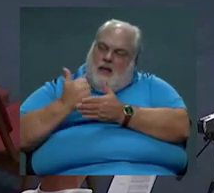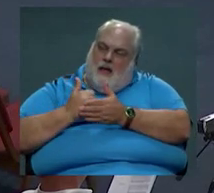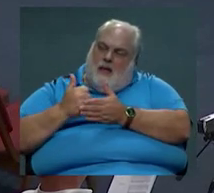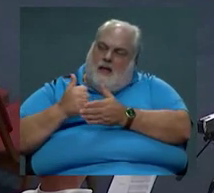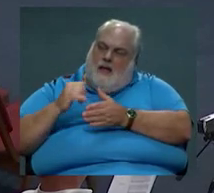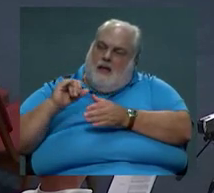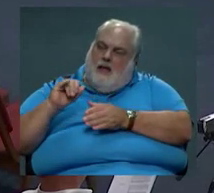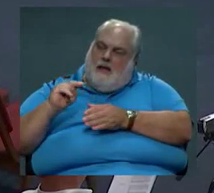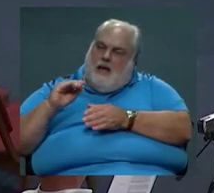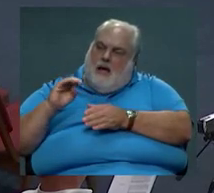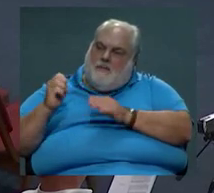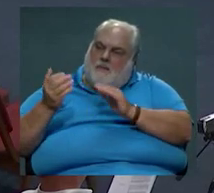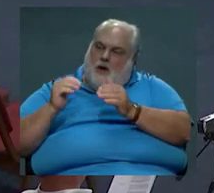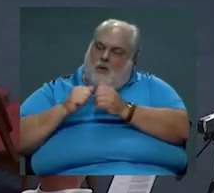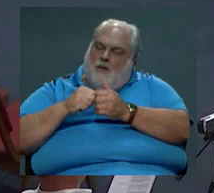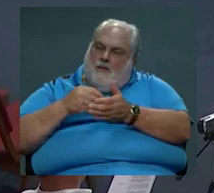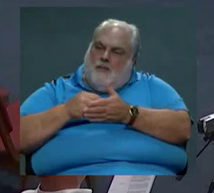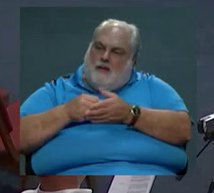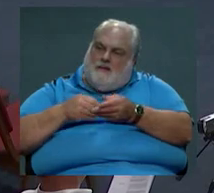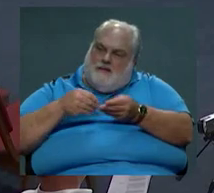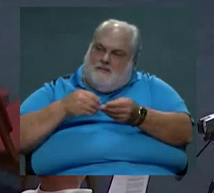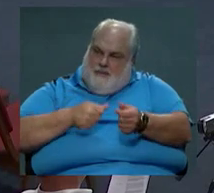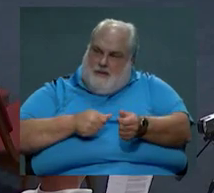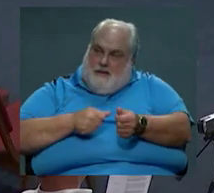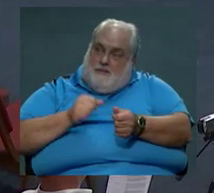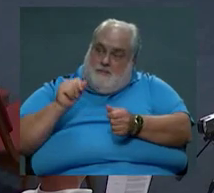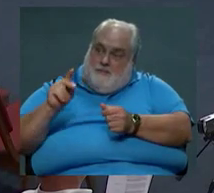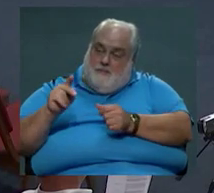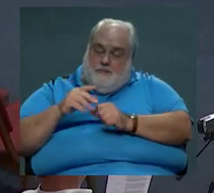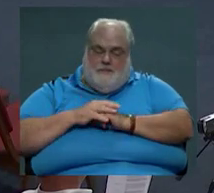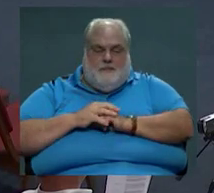Compares with the expenditures, the income,